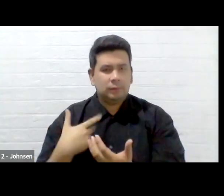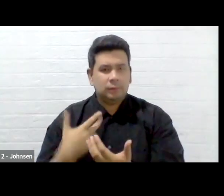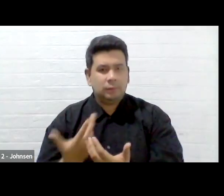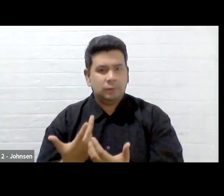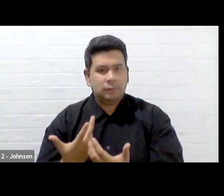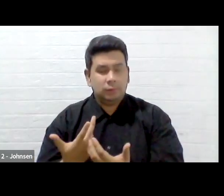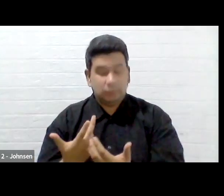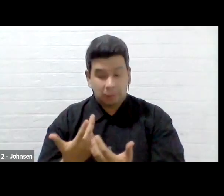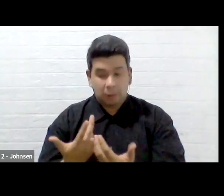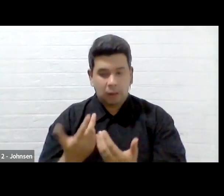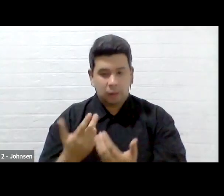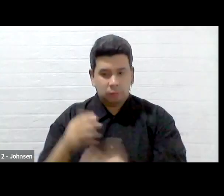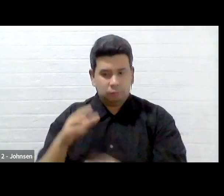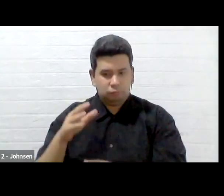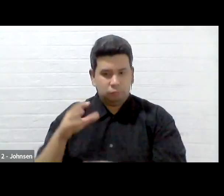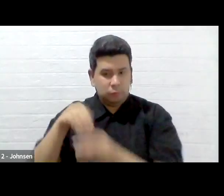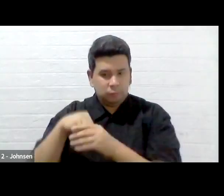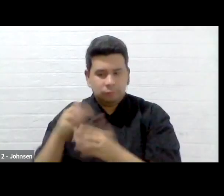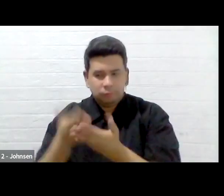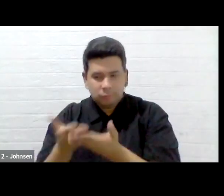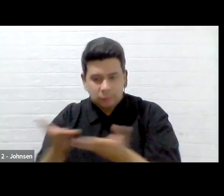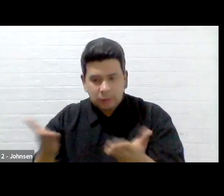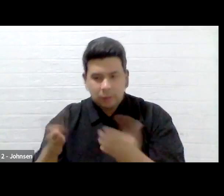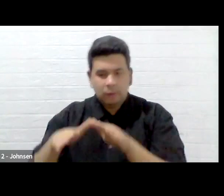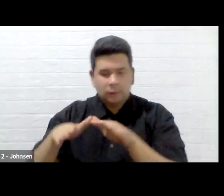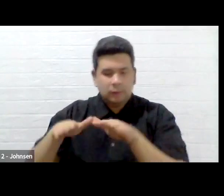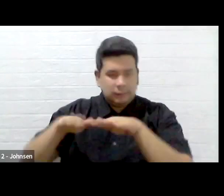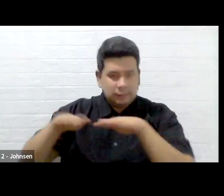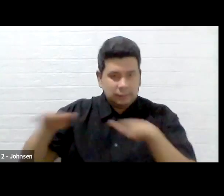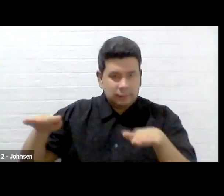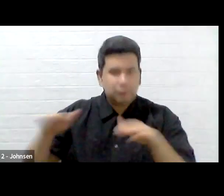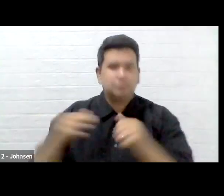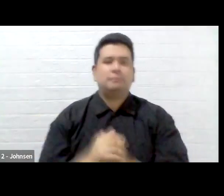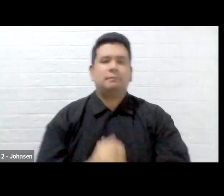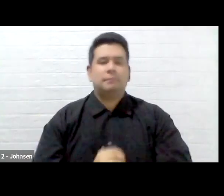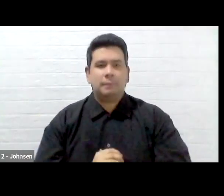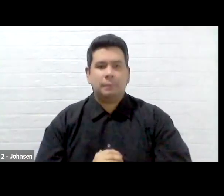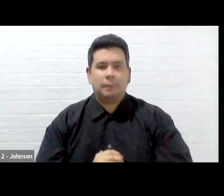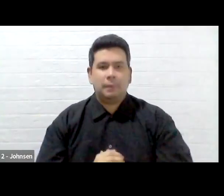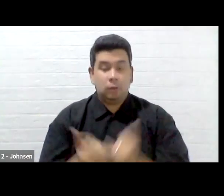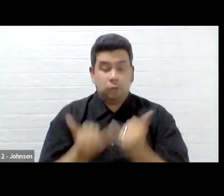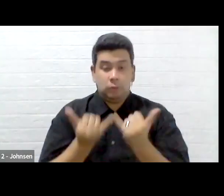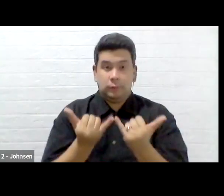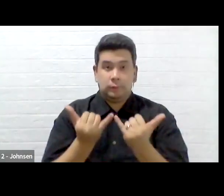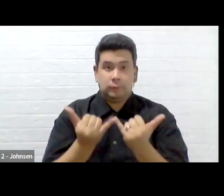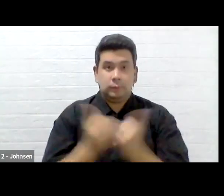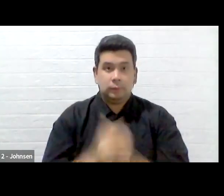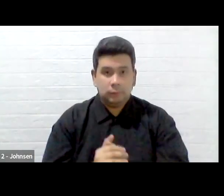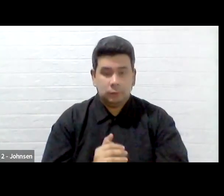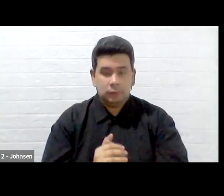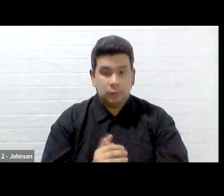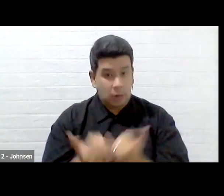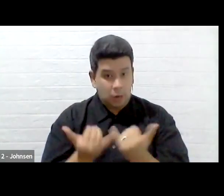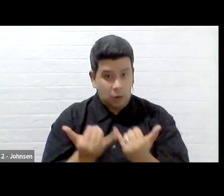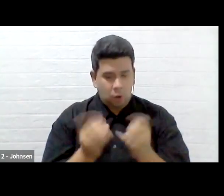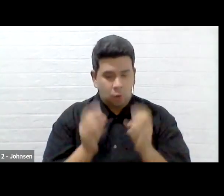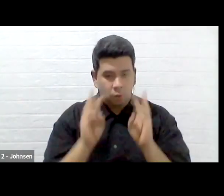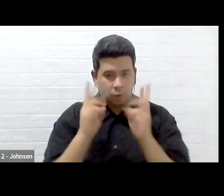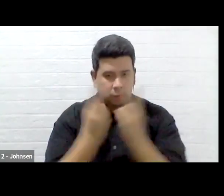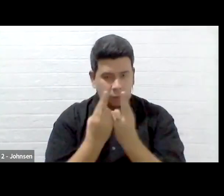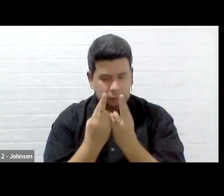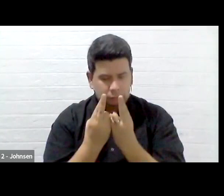among kids, the registry. Yung mga ganun tipo. So ngayon naman, for this webinar, it's so